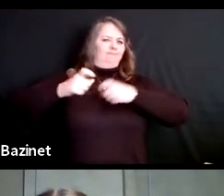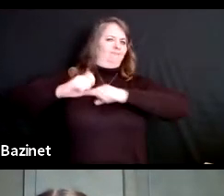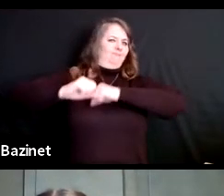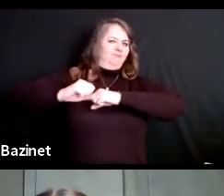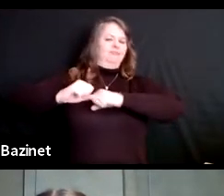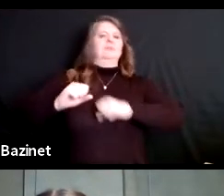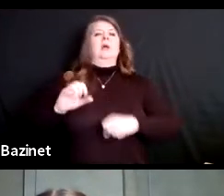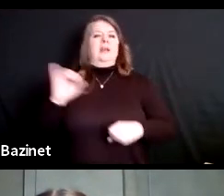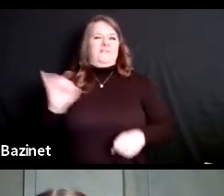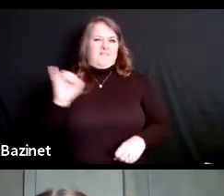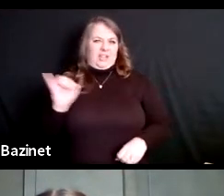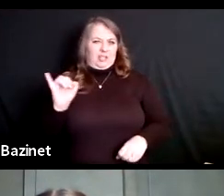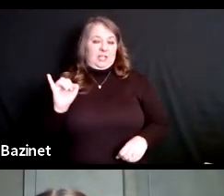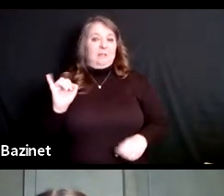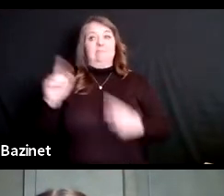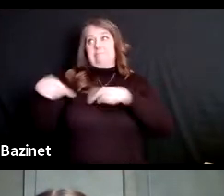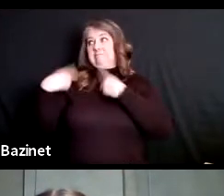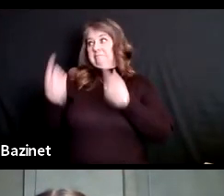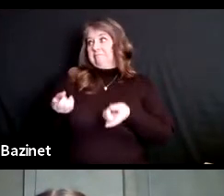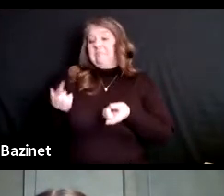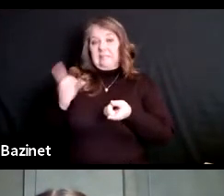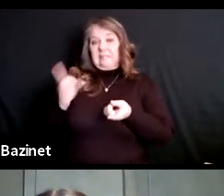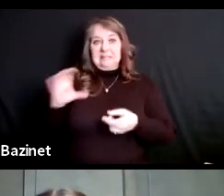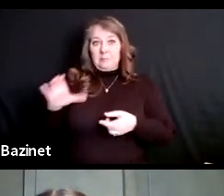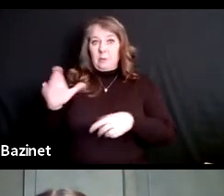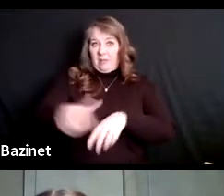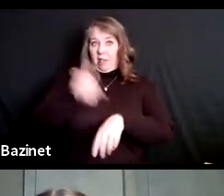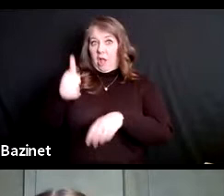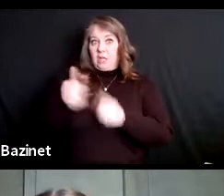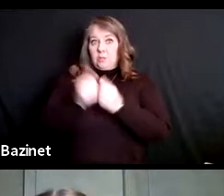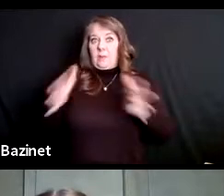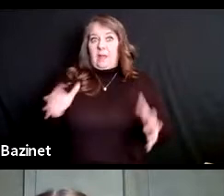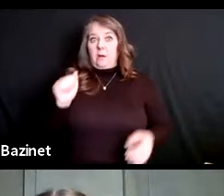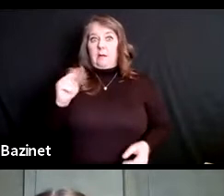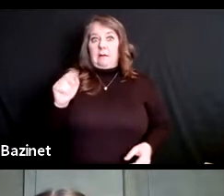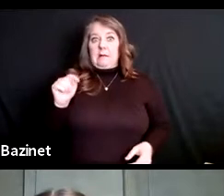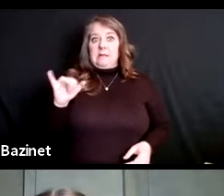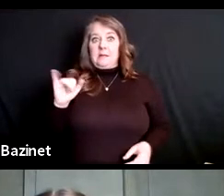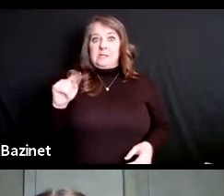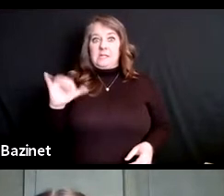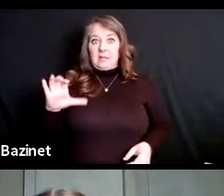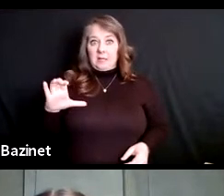gone without an antibiotic is 10 days.